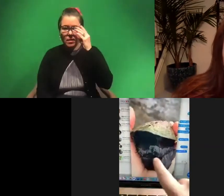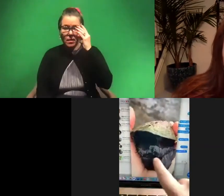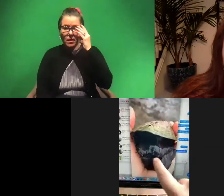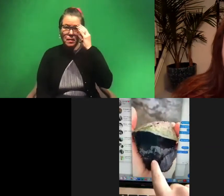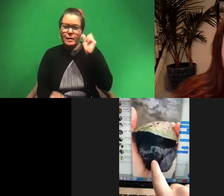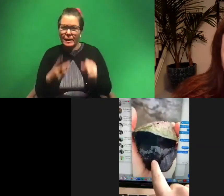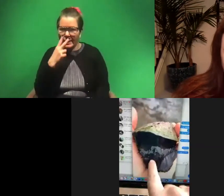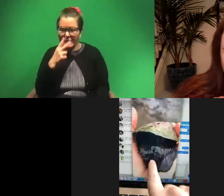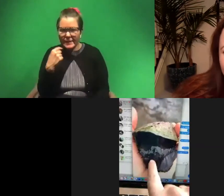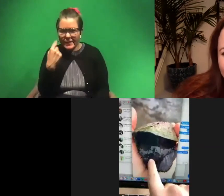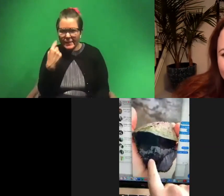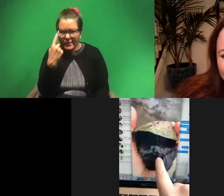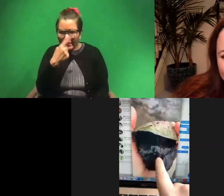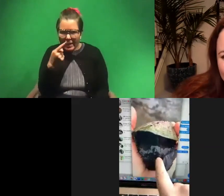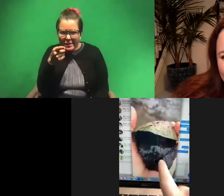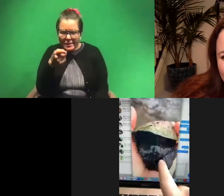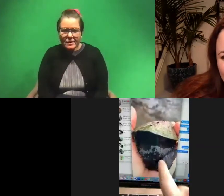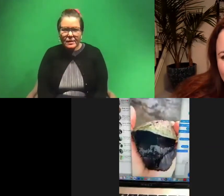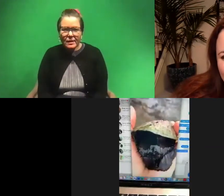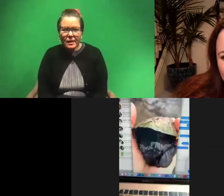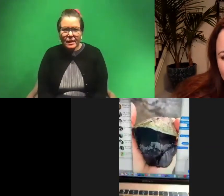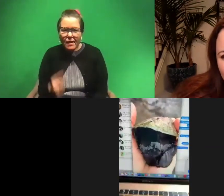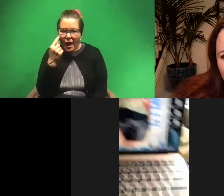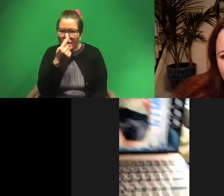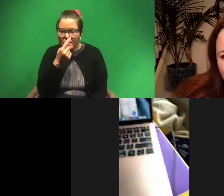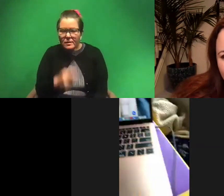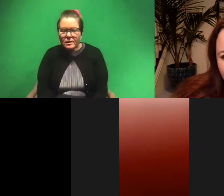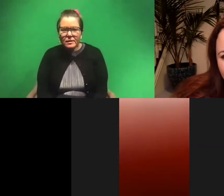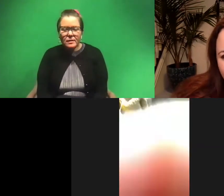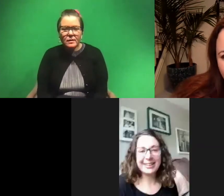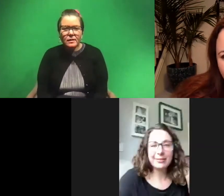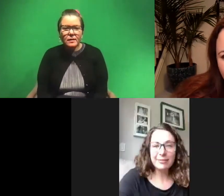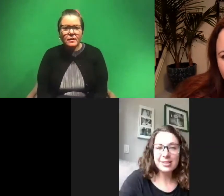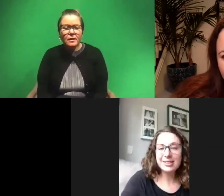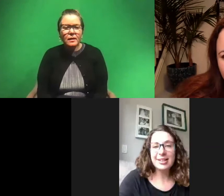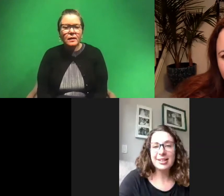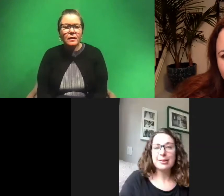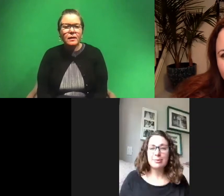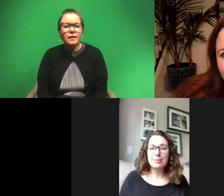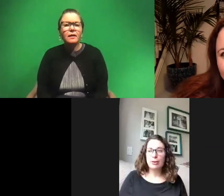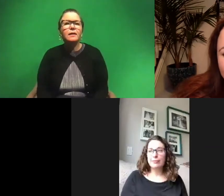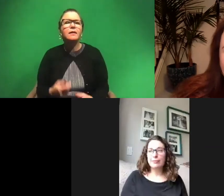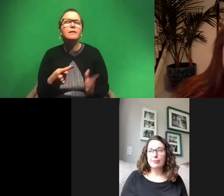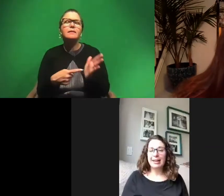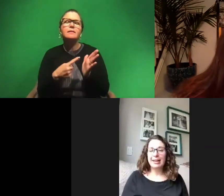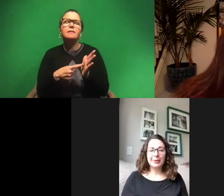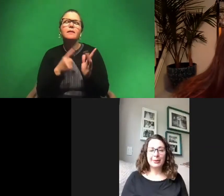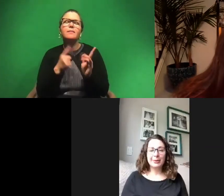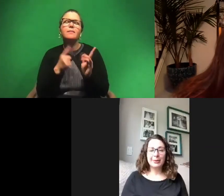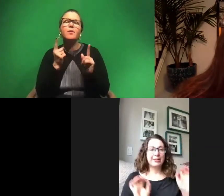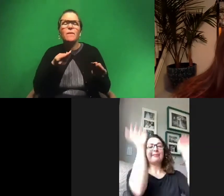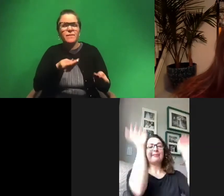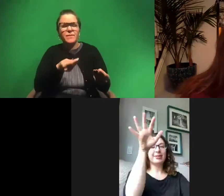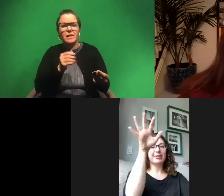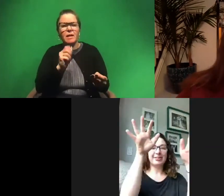face here. Like, these are its eyes. They're not sometimes when you go to feed an abalone, it'll come